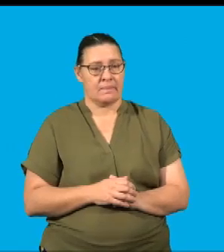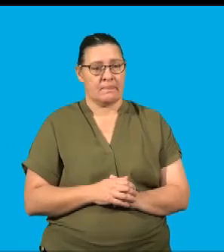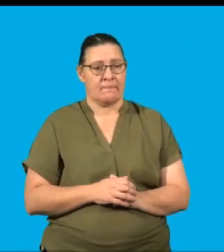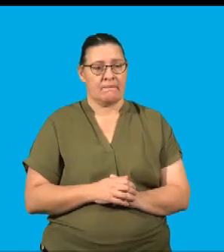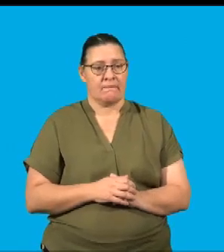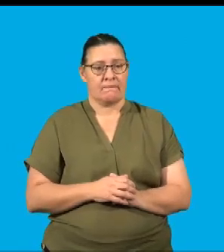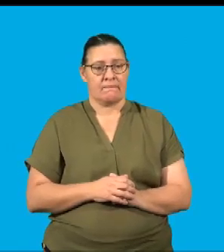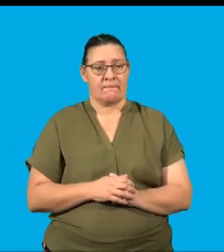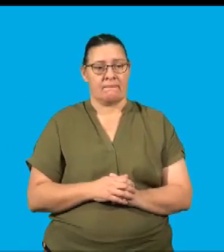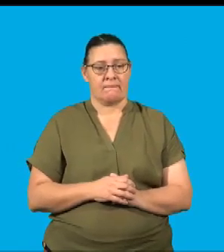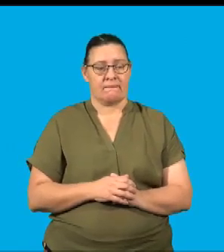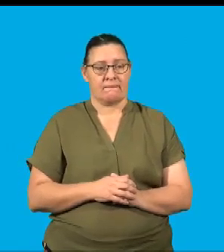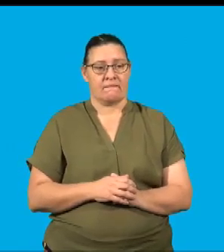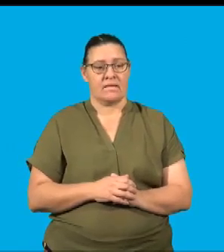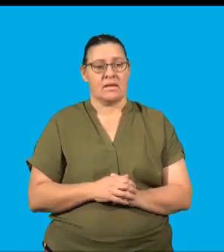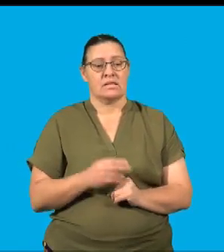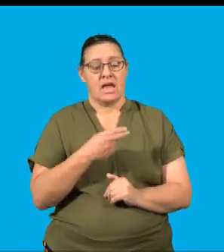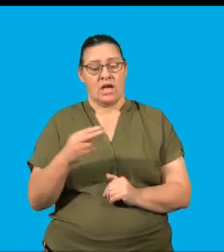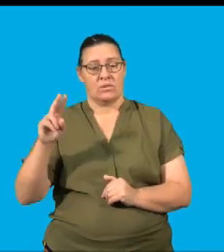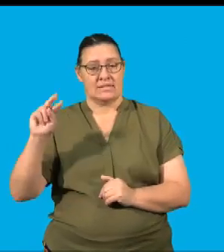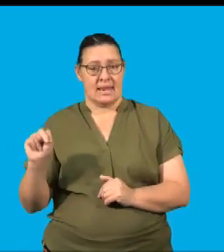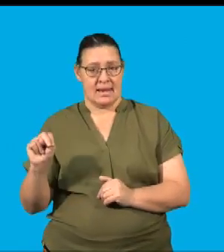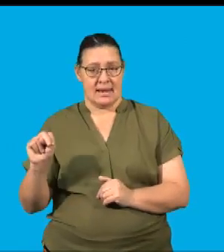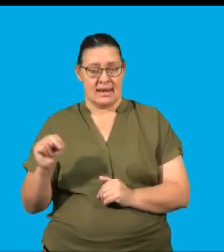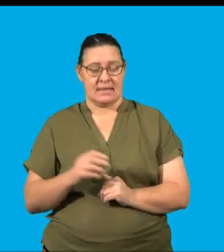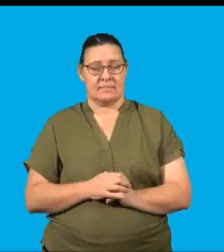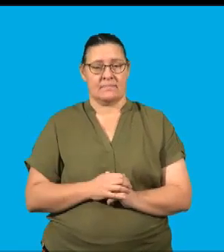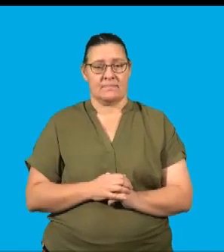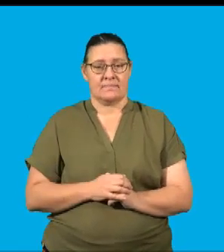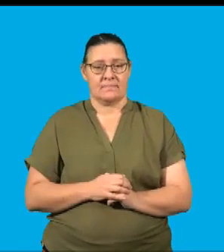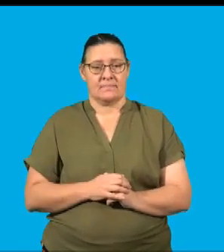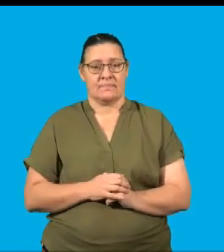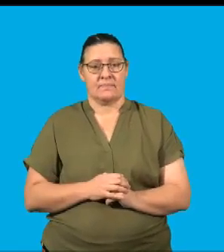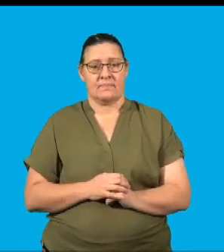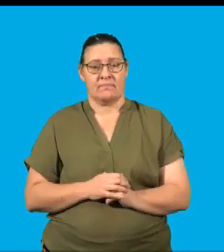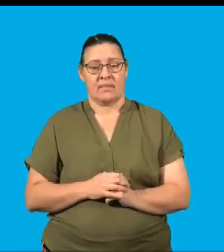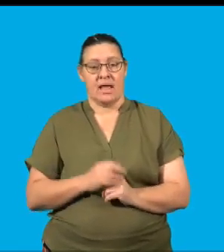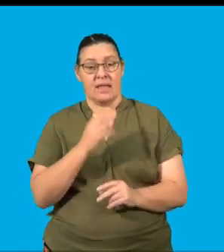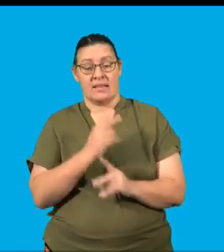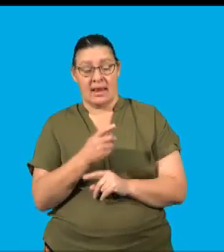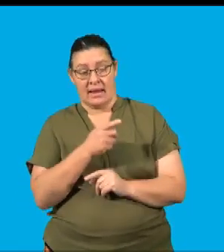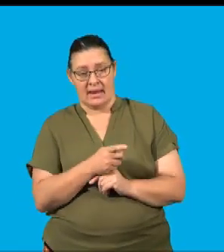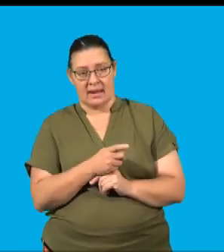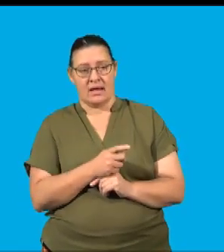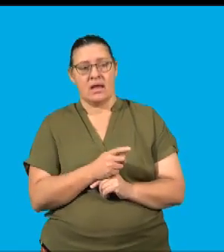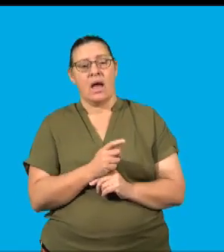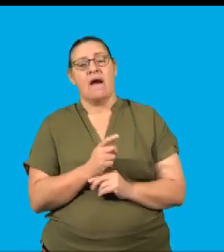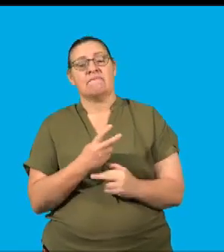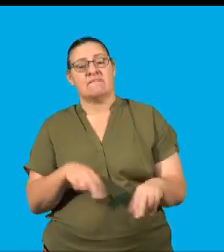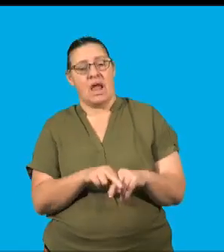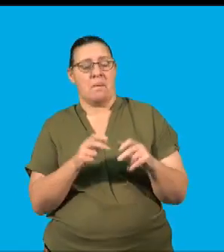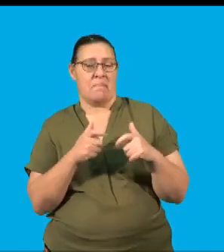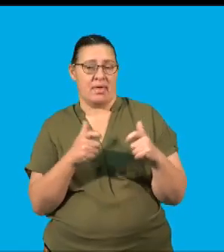positive. A positive what? 76 equals to N. And then here, these are the big